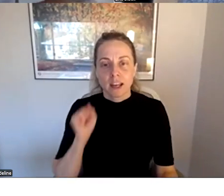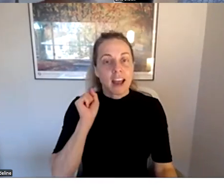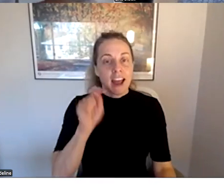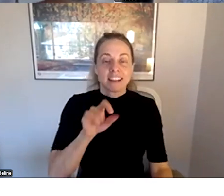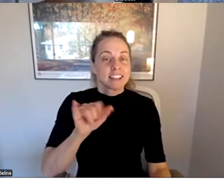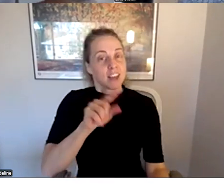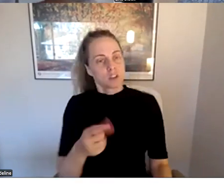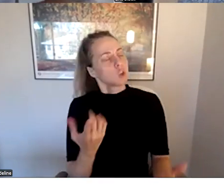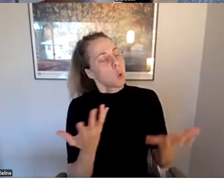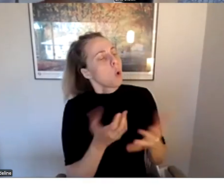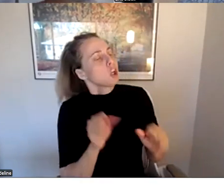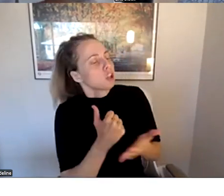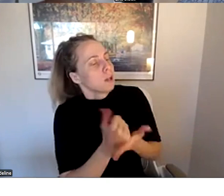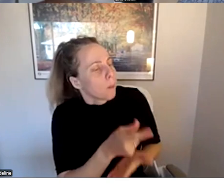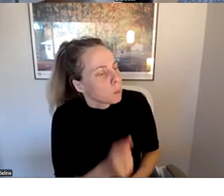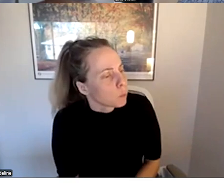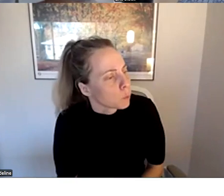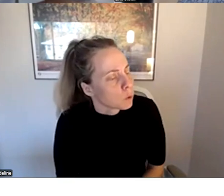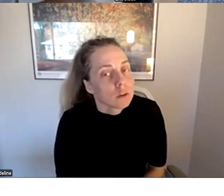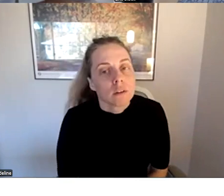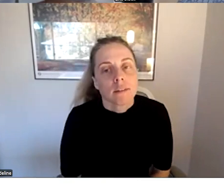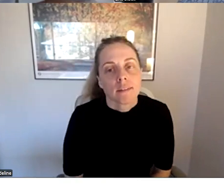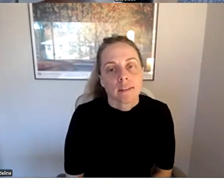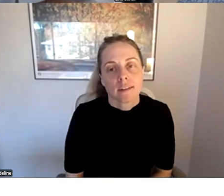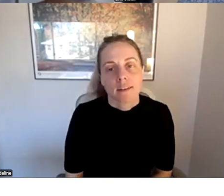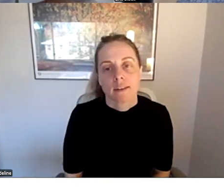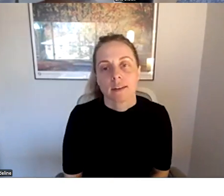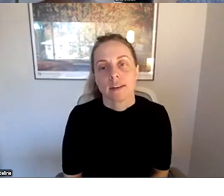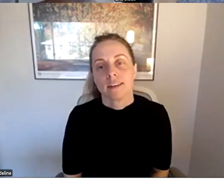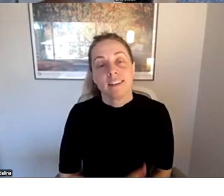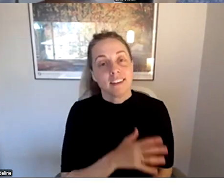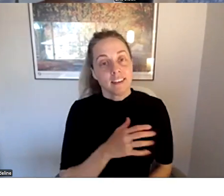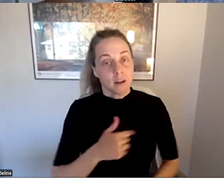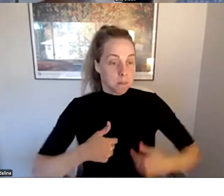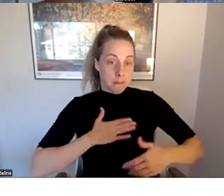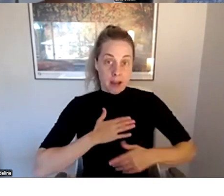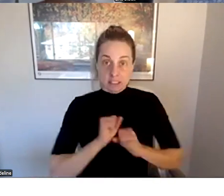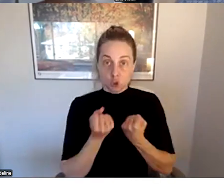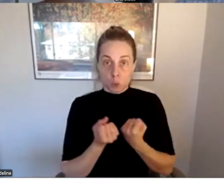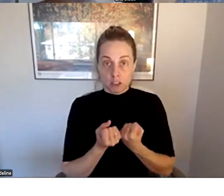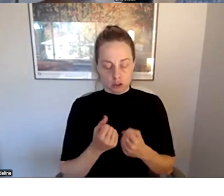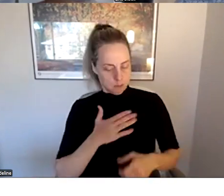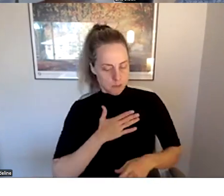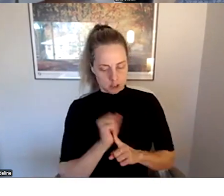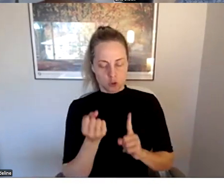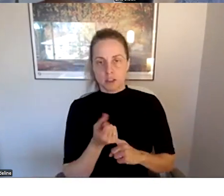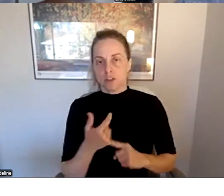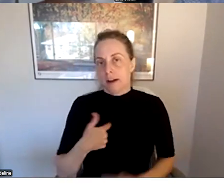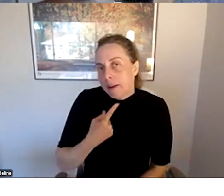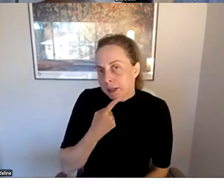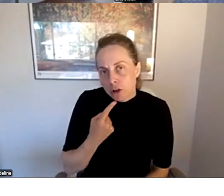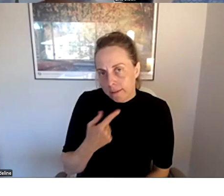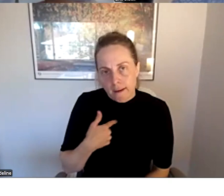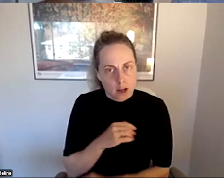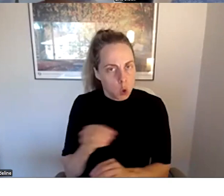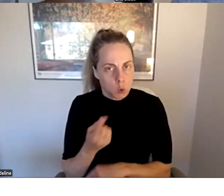this case, because I'm hearing and I don't sign, leveraging a community partner like Minnesota Employment Center